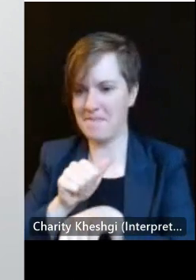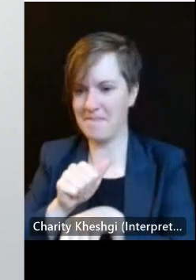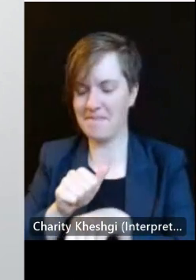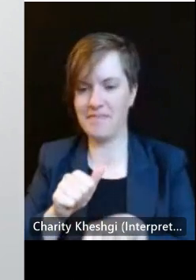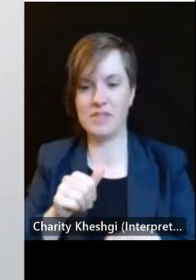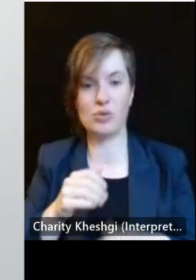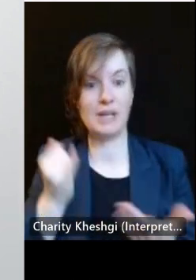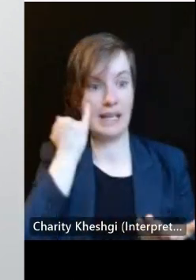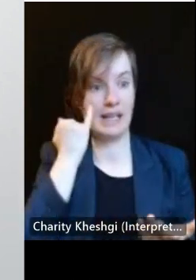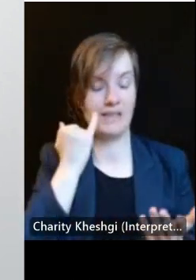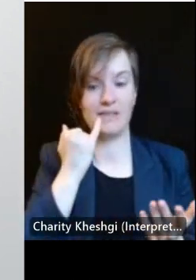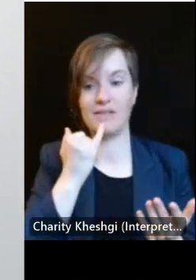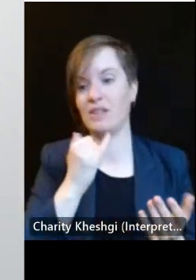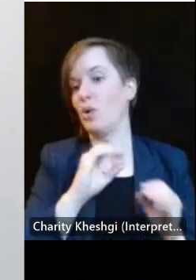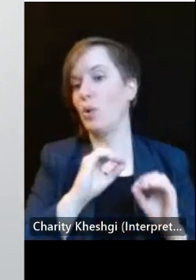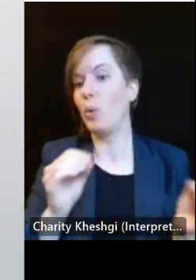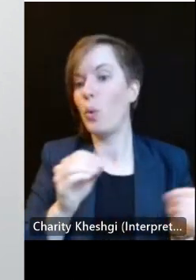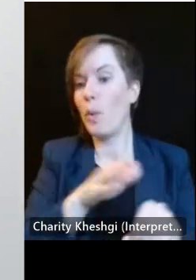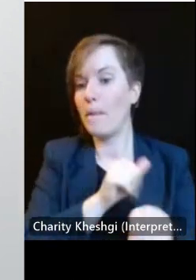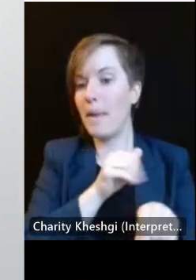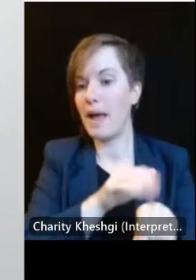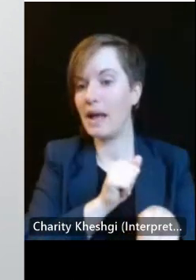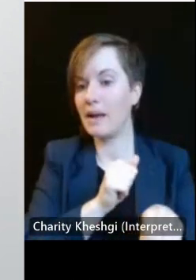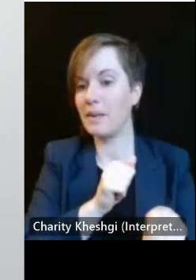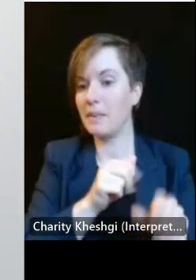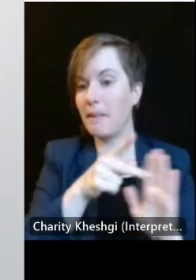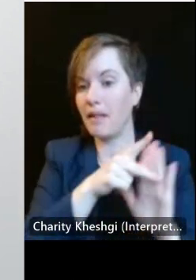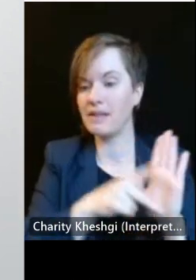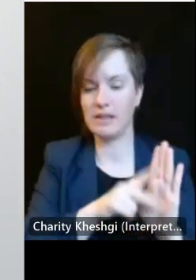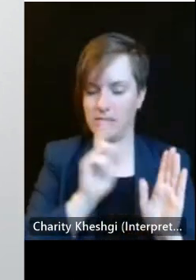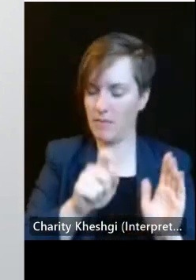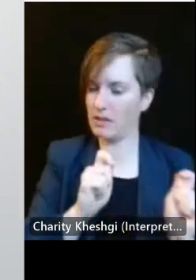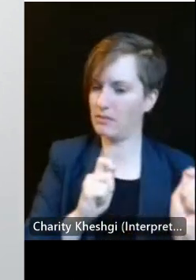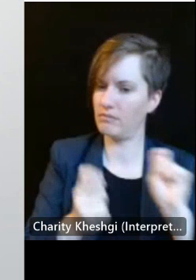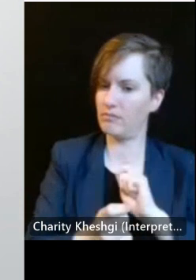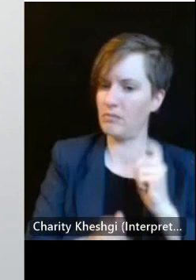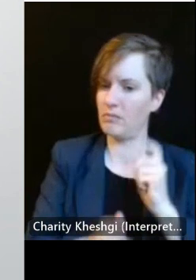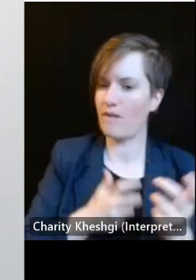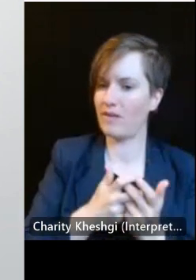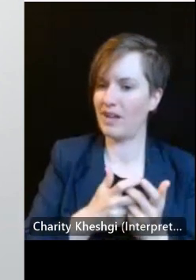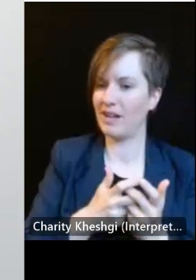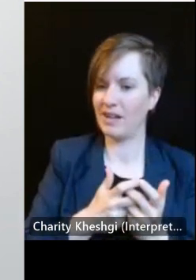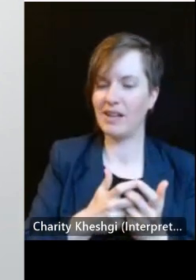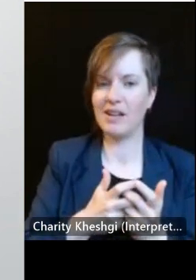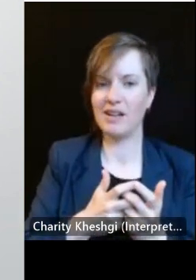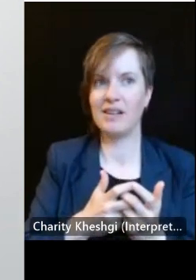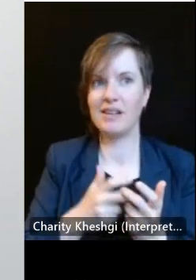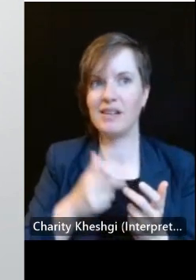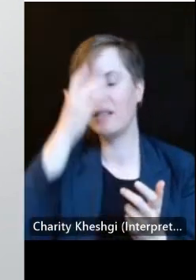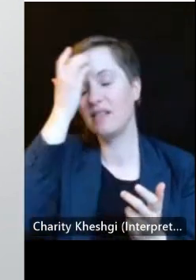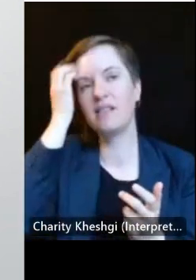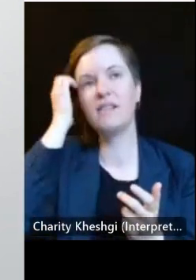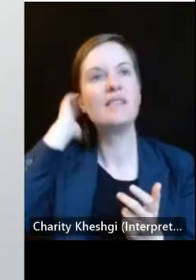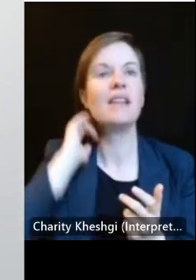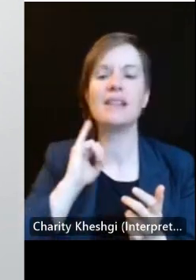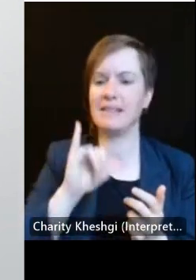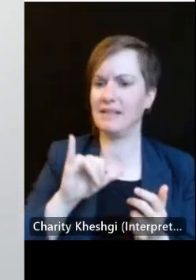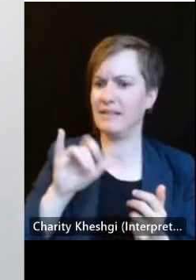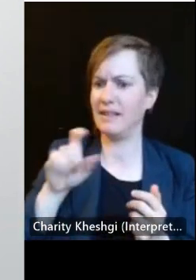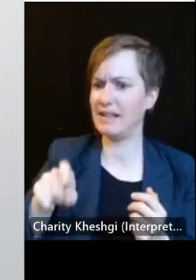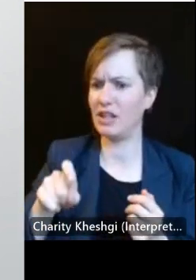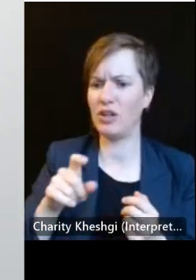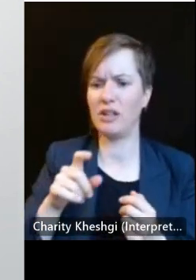pet policy would be necessary. It would be a necessary, reasonable modification. And listen, you'd